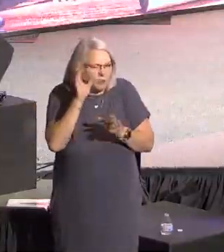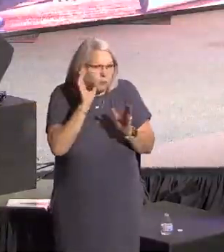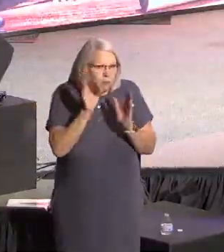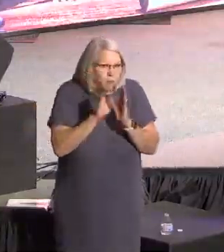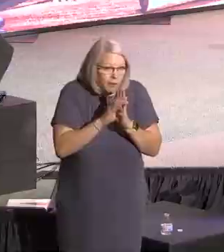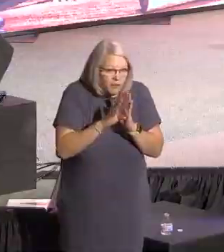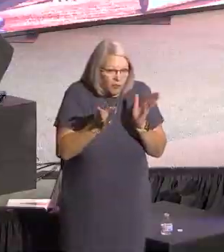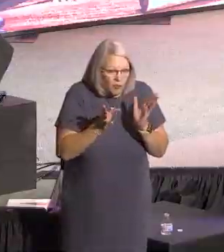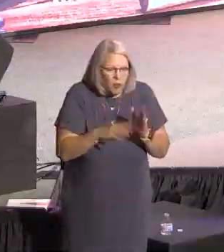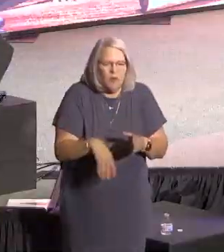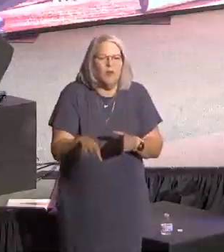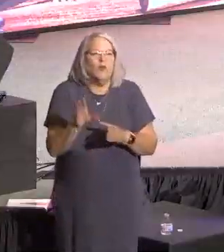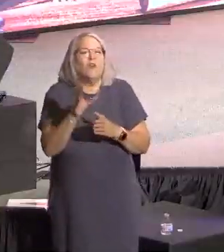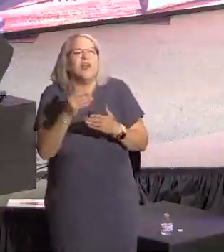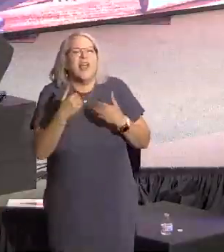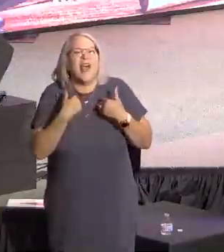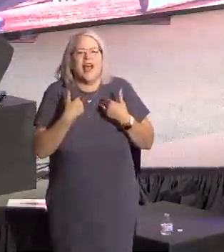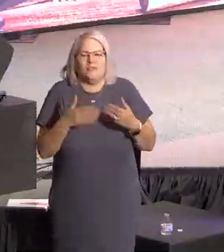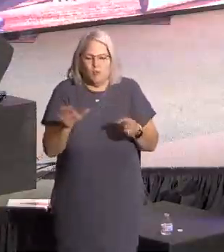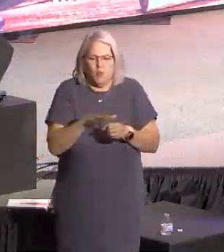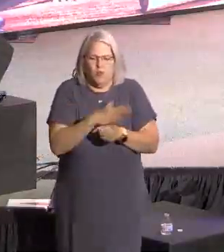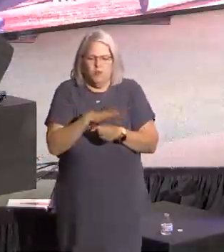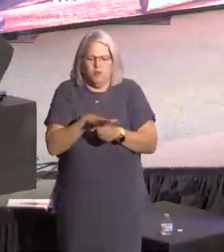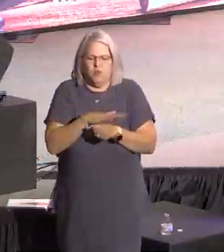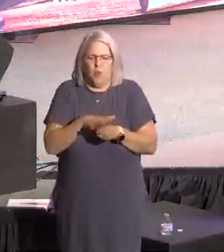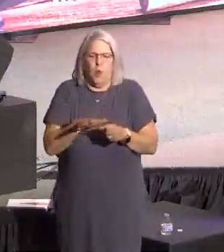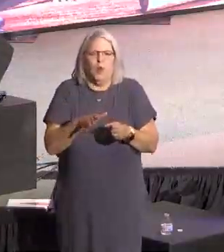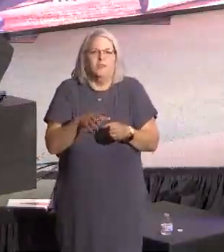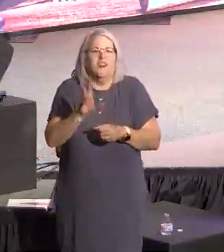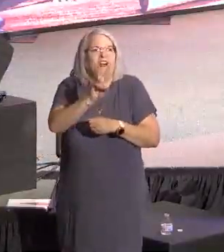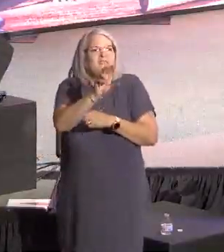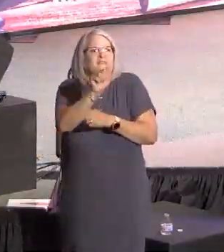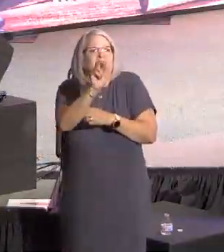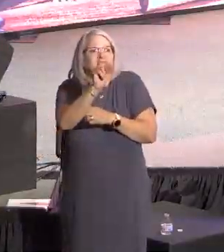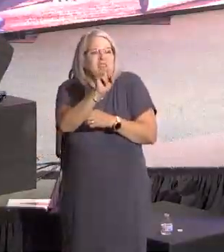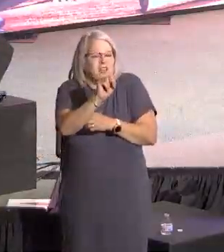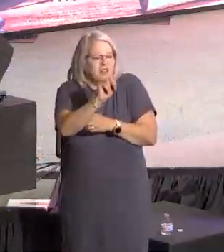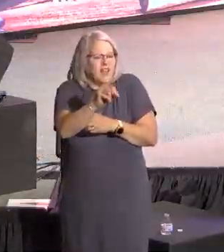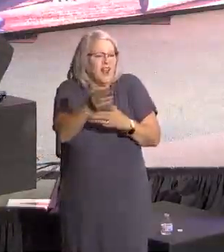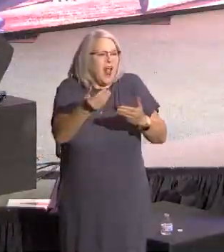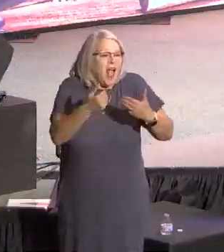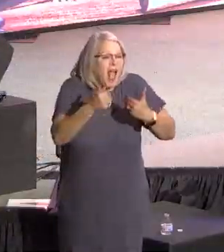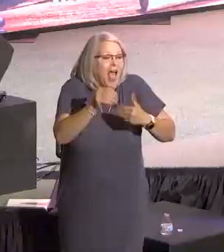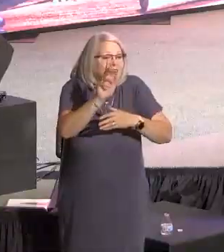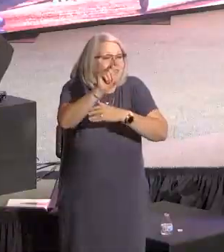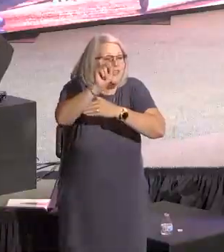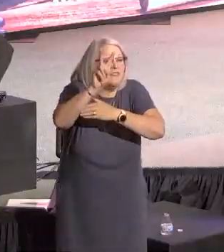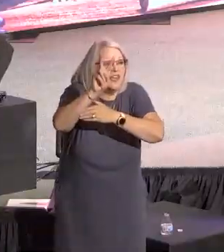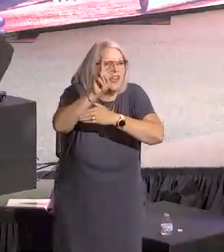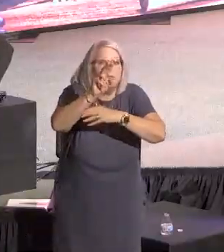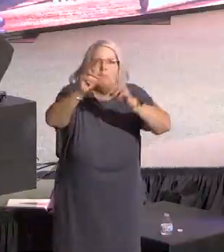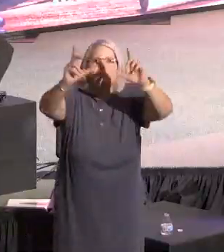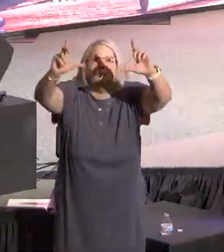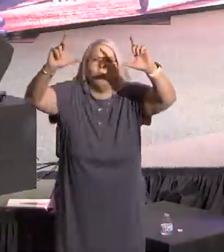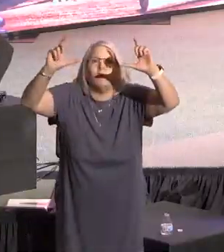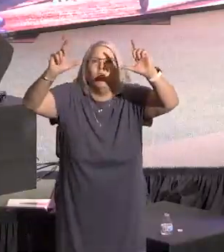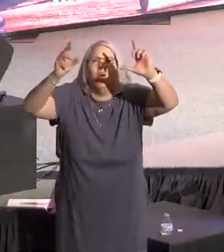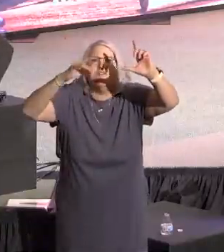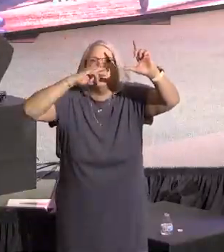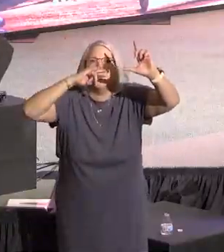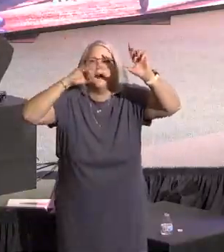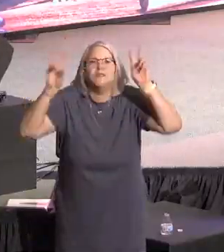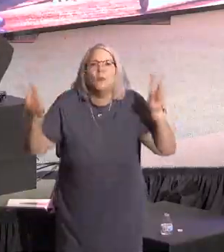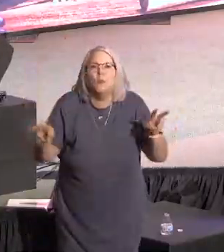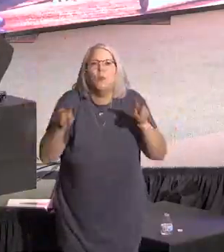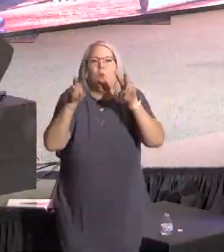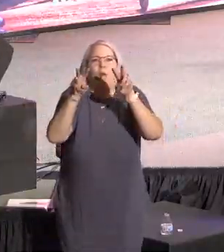we finally had a minivan and it had a little television screen in it. And we had like 40 episodes of Get Smart that we watched the whole way